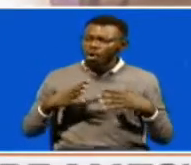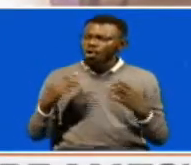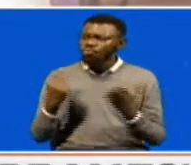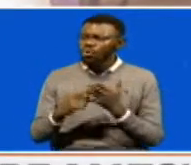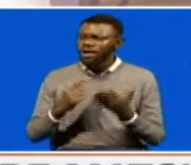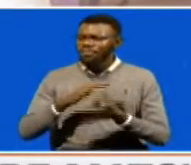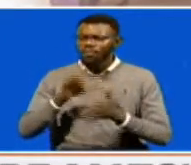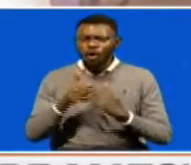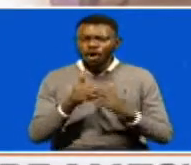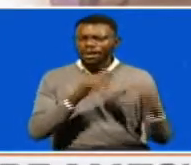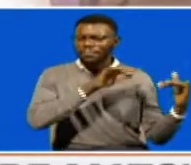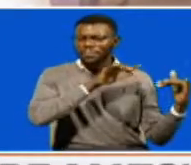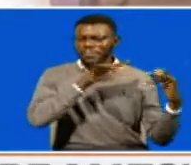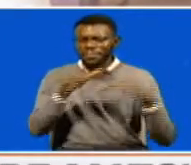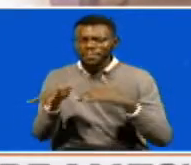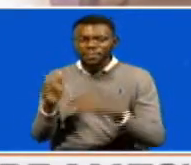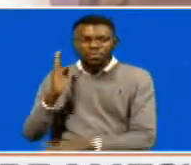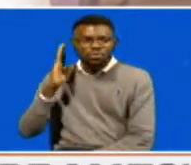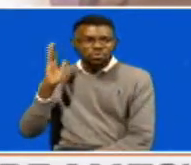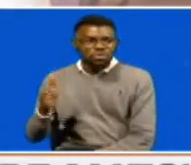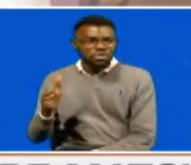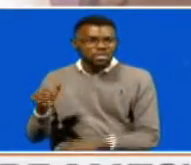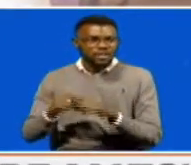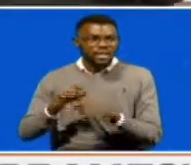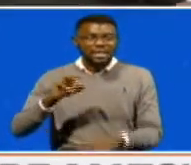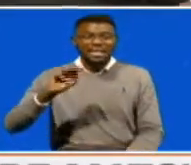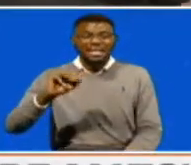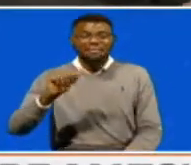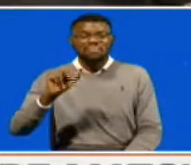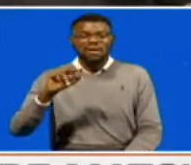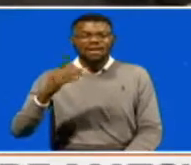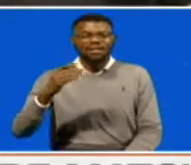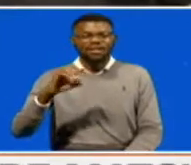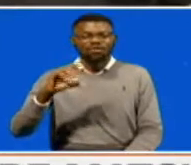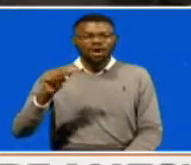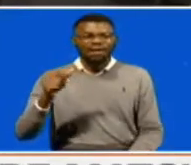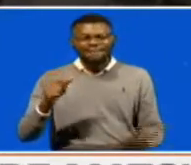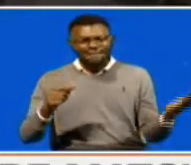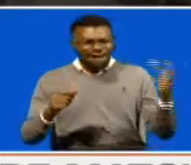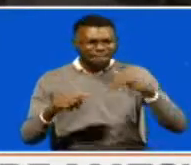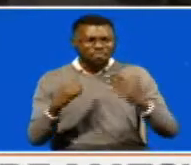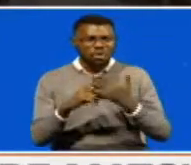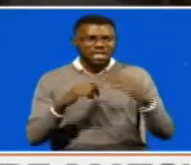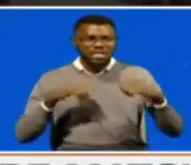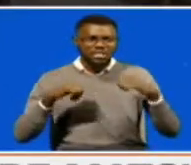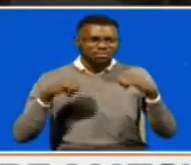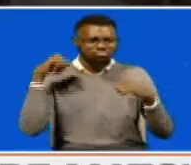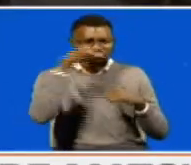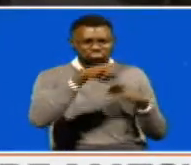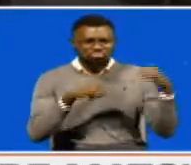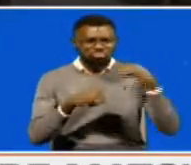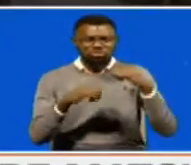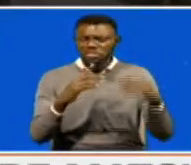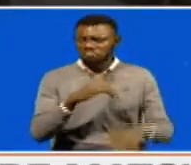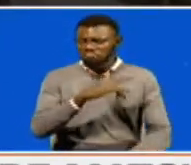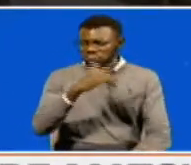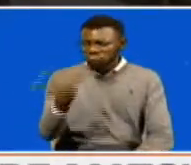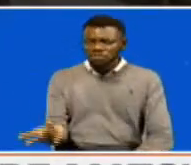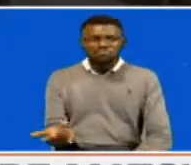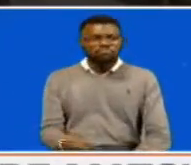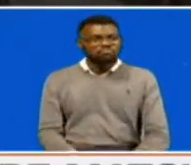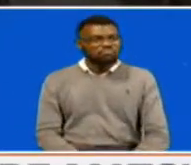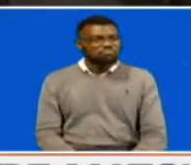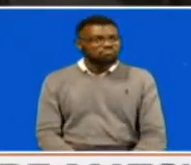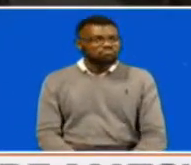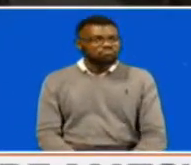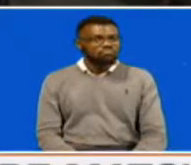Uganda yote mimi nakuja. Huyo Mandonga sijui Mandonga wacha kuje Uganda tupige yeye alianguka chini.